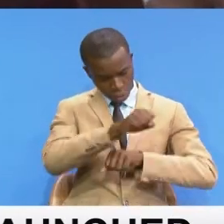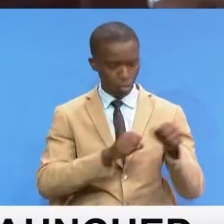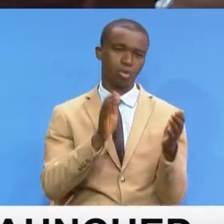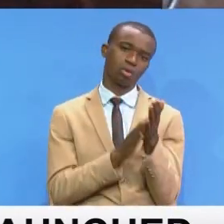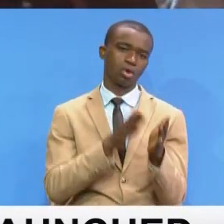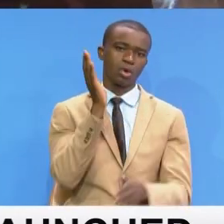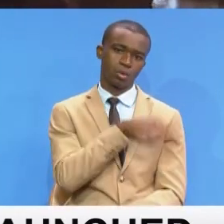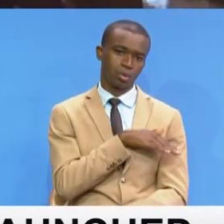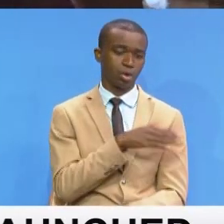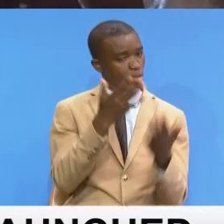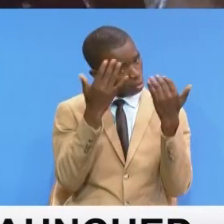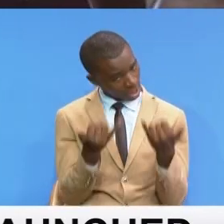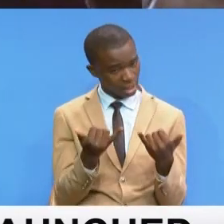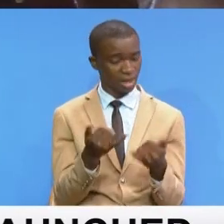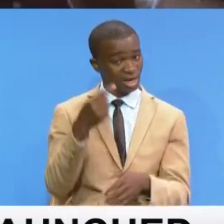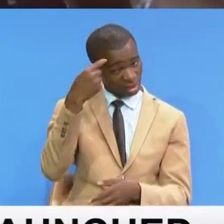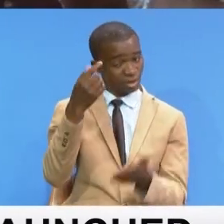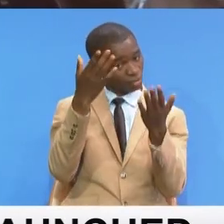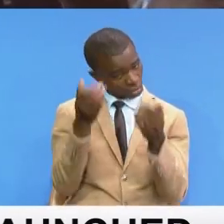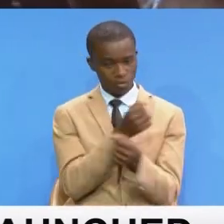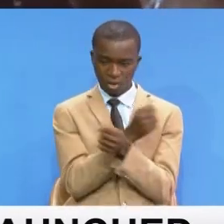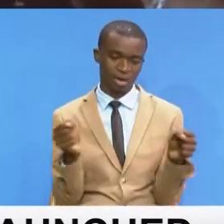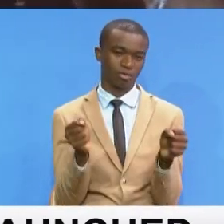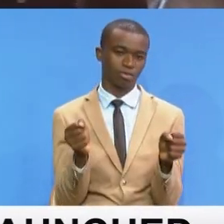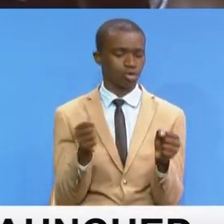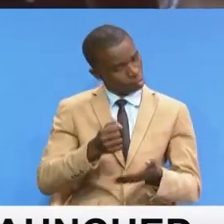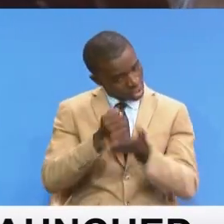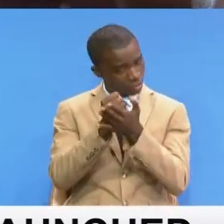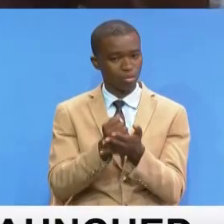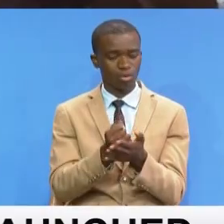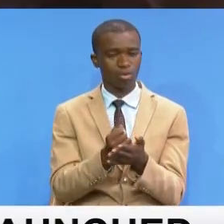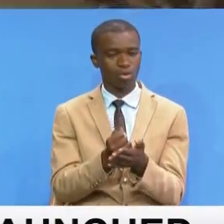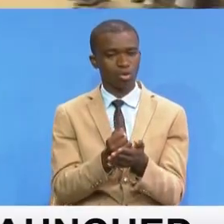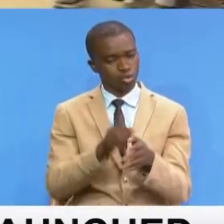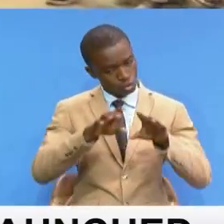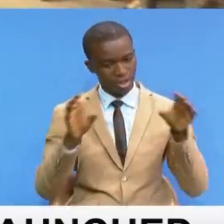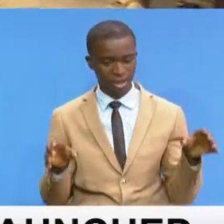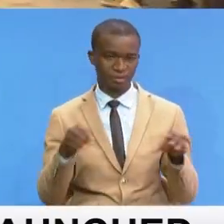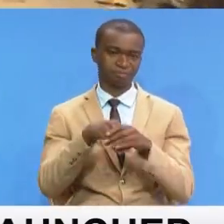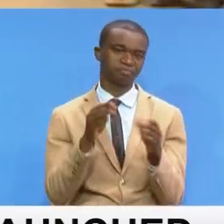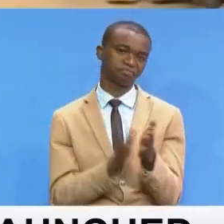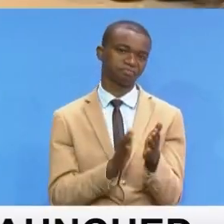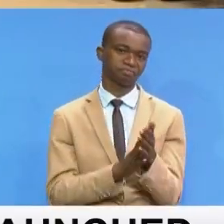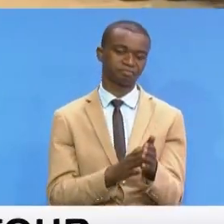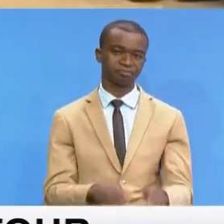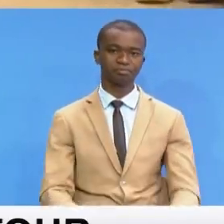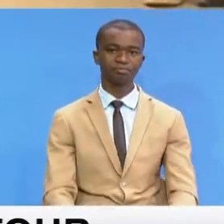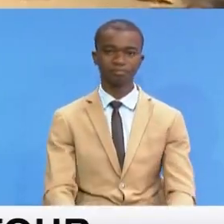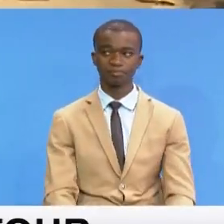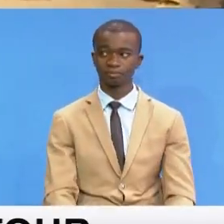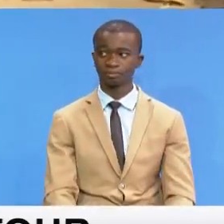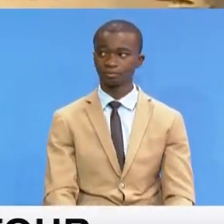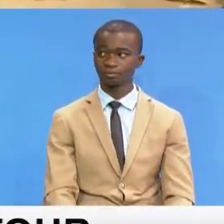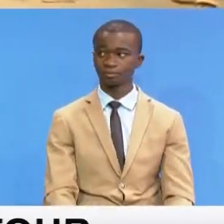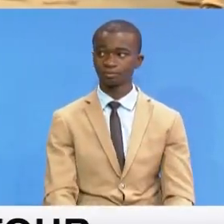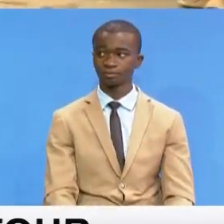add a voice of coming up with proper weekly boarding facilities. Pethias Mutale for Zanis News in